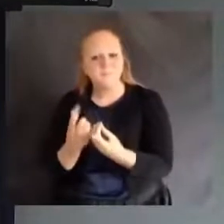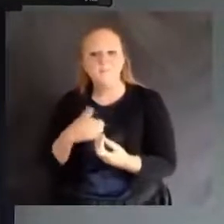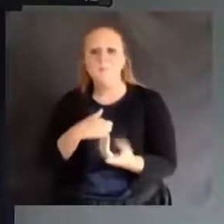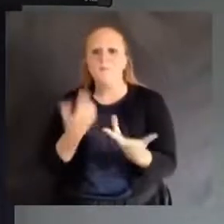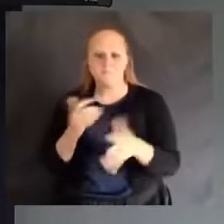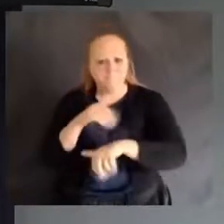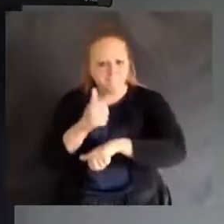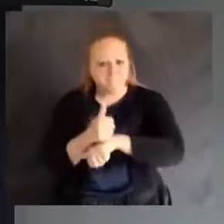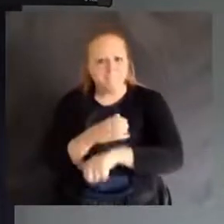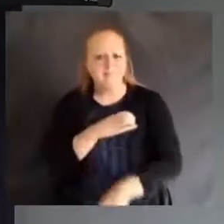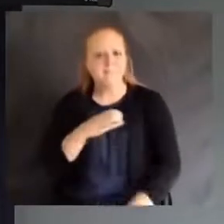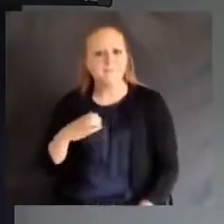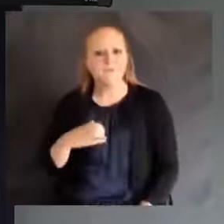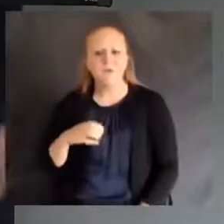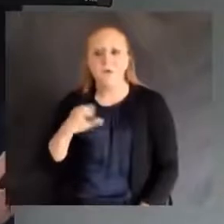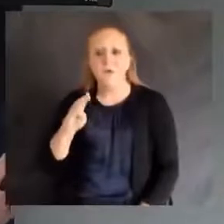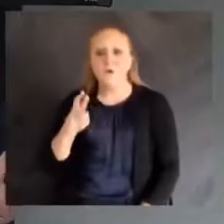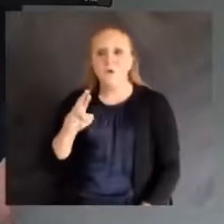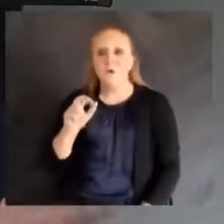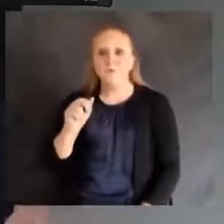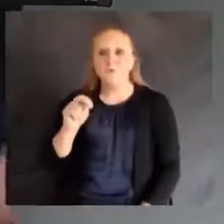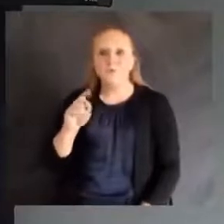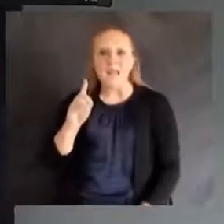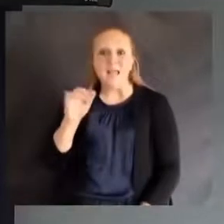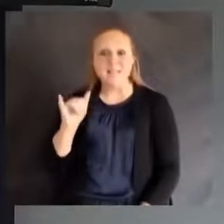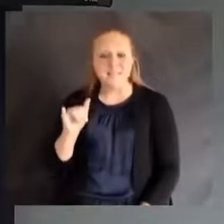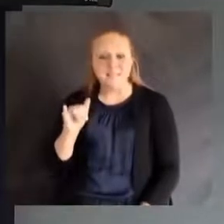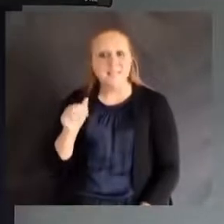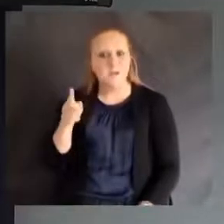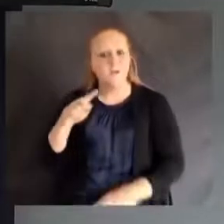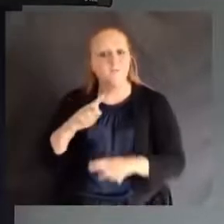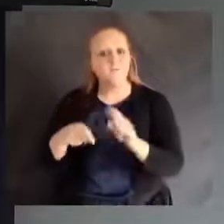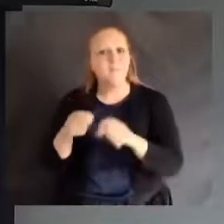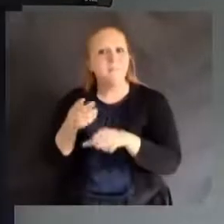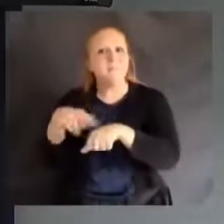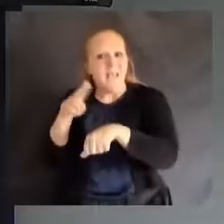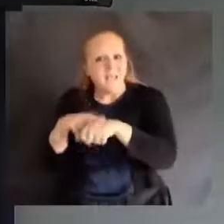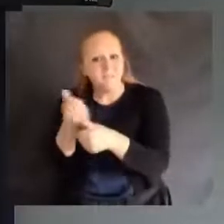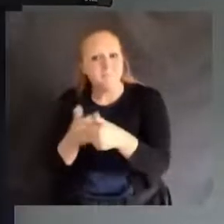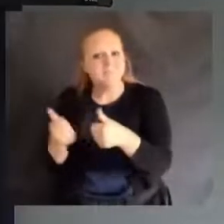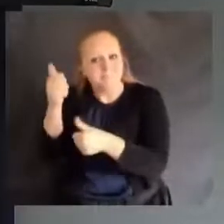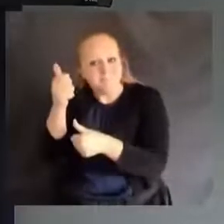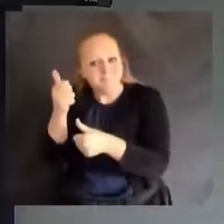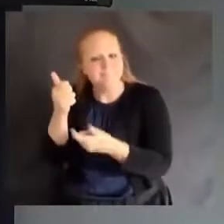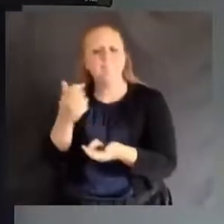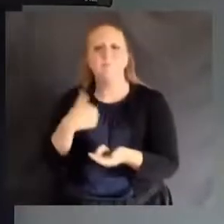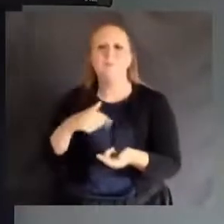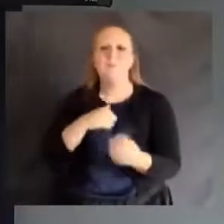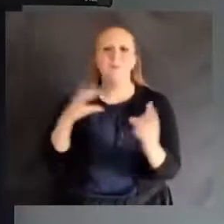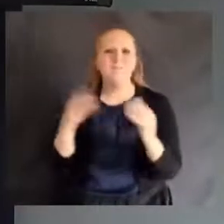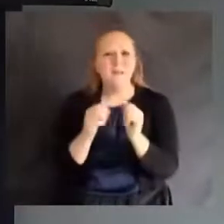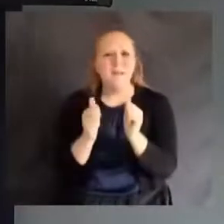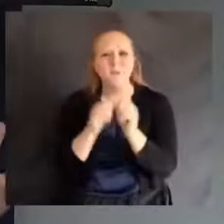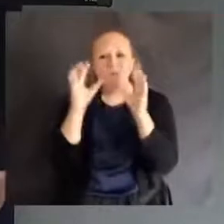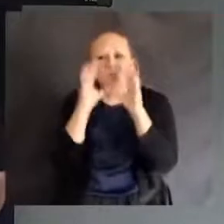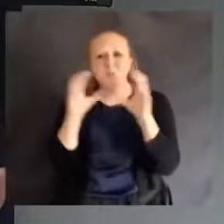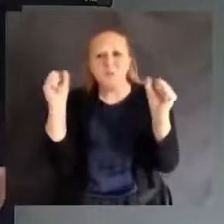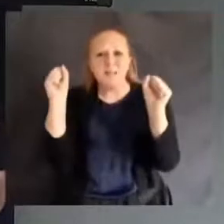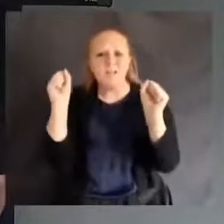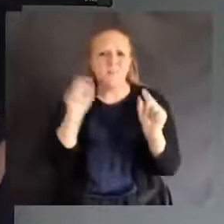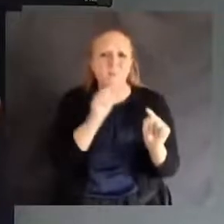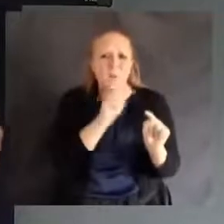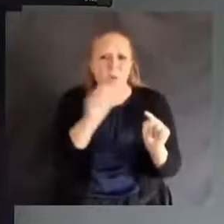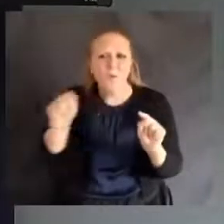Randy Weingarten from the National Teachers Union is on our commission, so we've been hearing from labor. We've been meeting with superintendents all across the state. We have the state